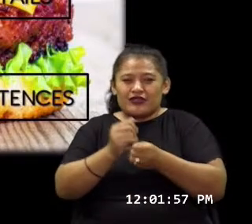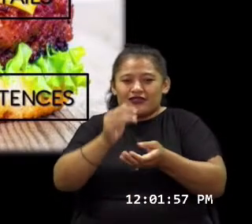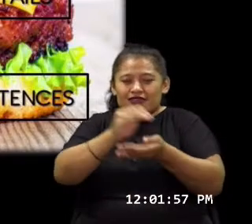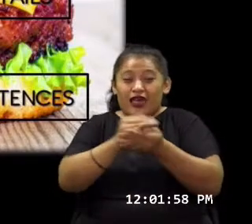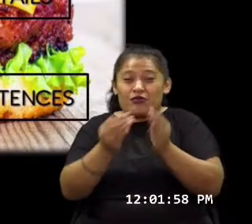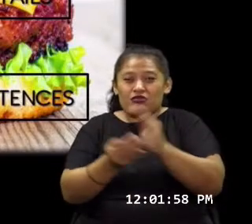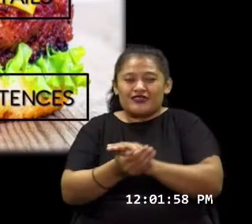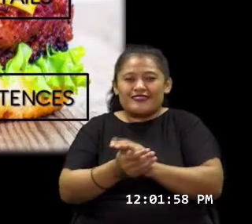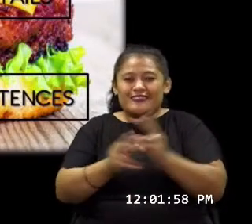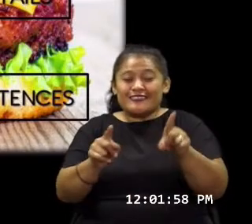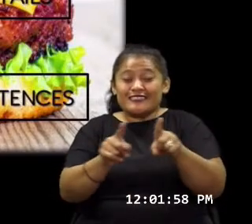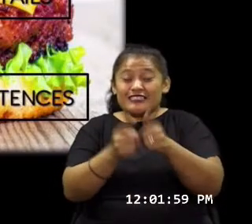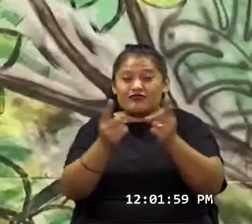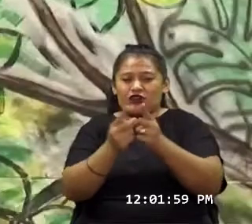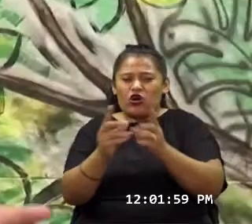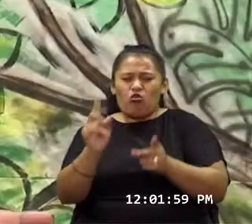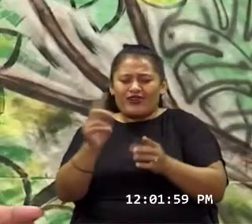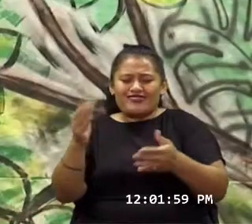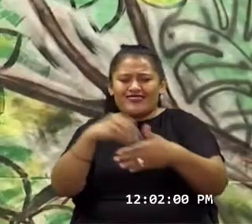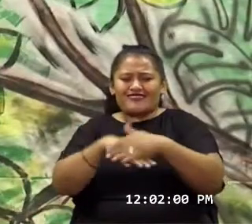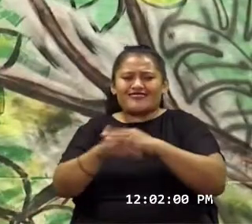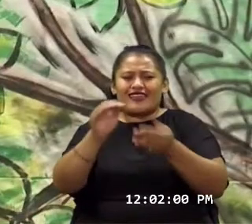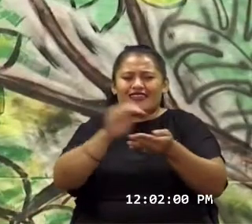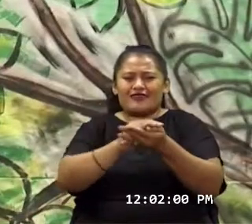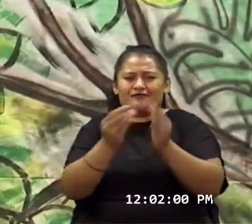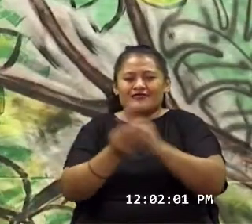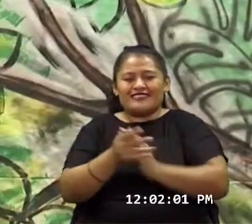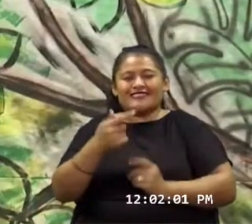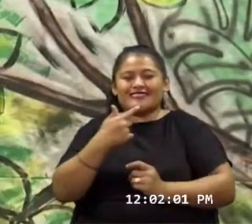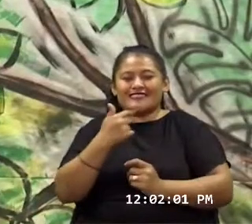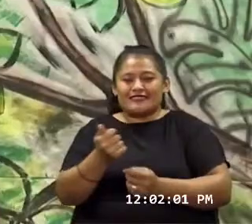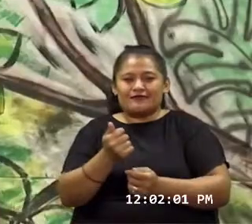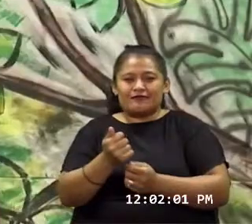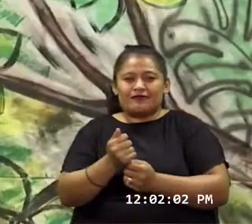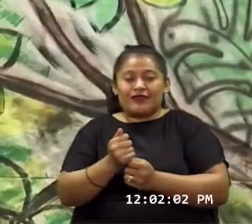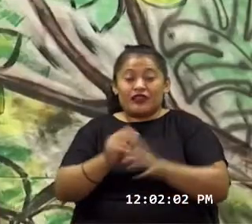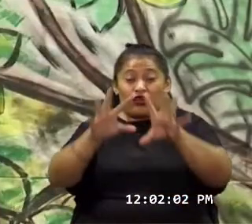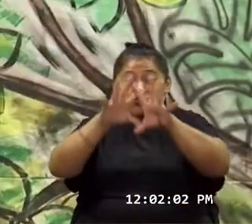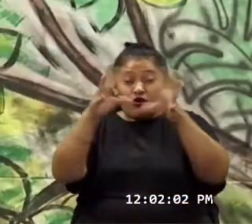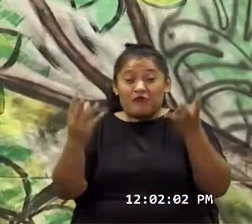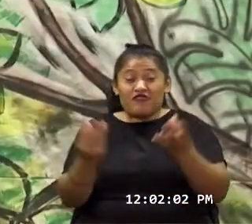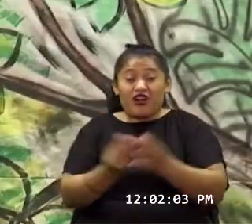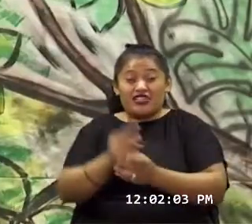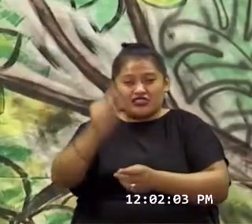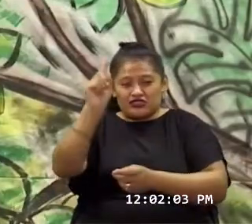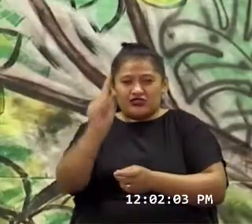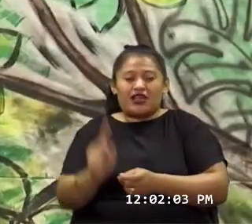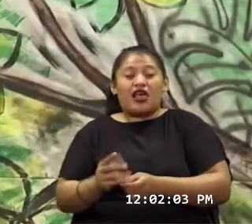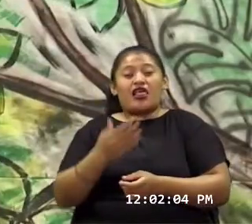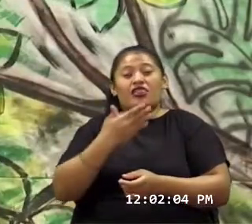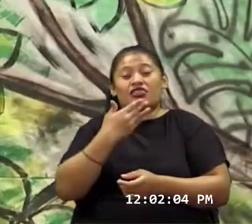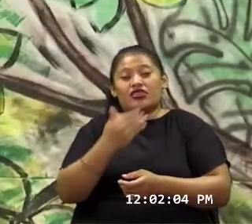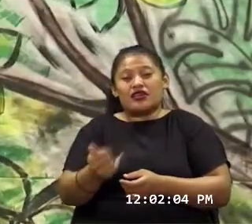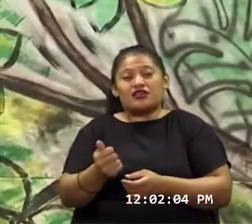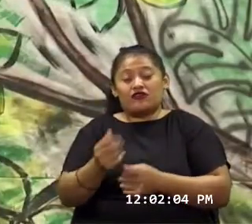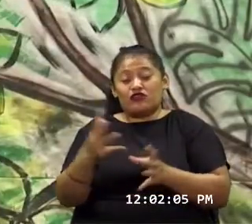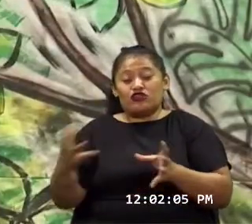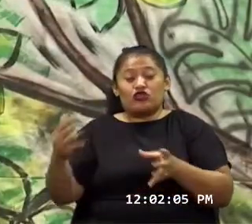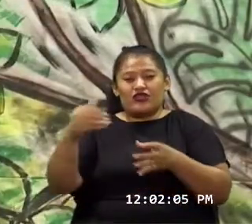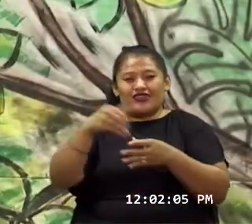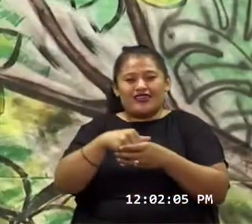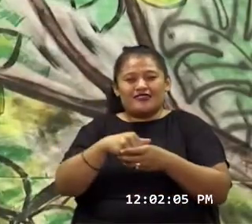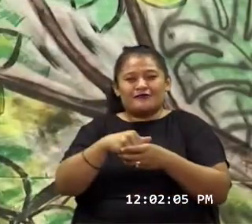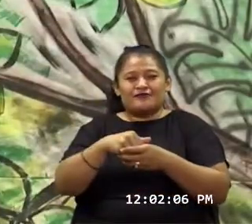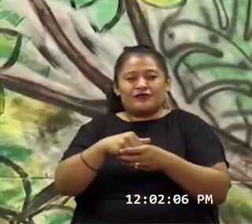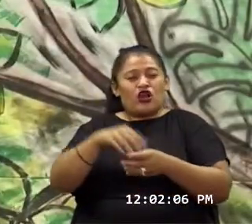different ingredients. Well, children, that is a wrap for us today. Thank you for tuning in.